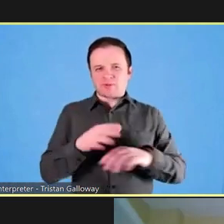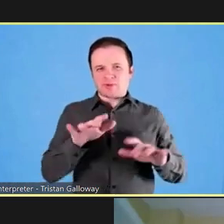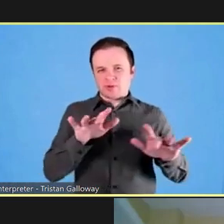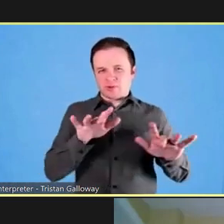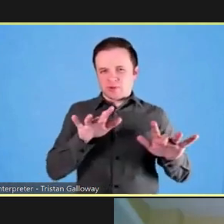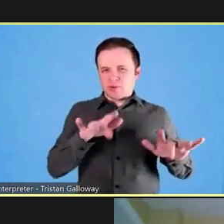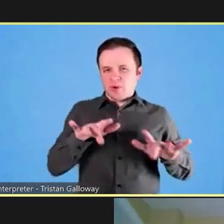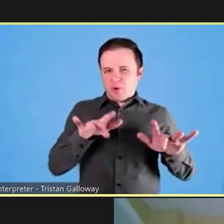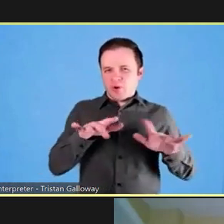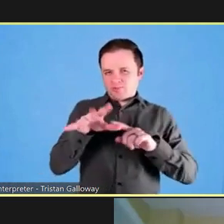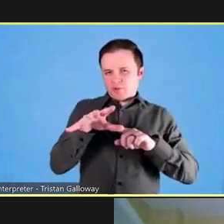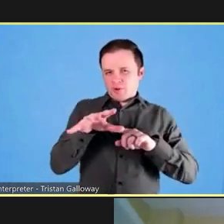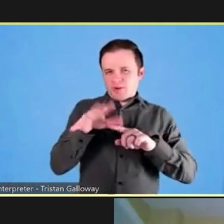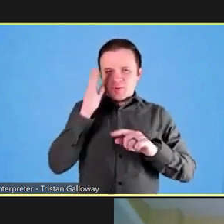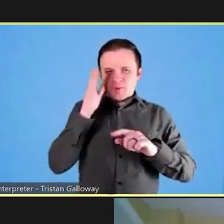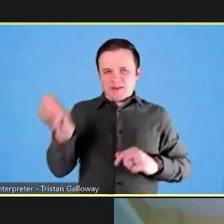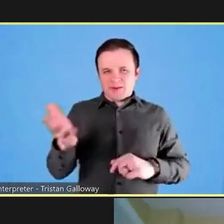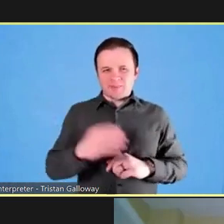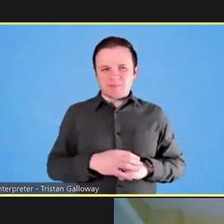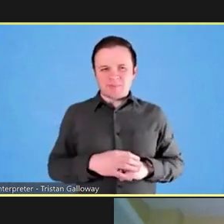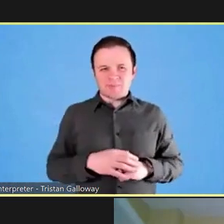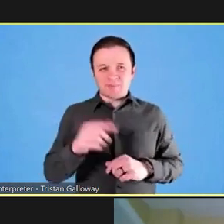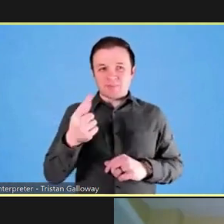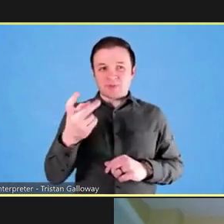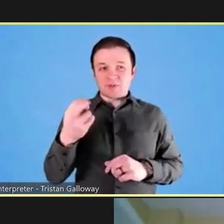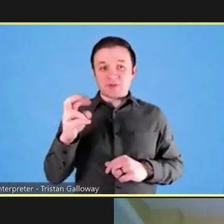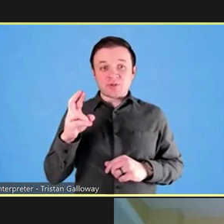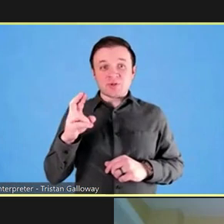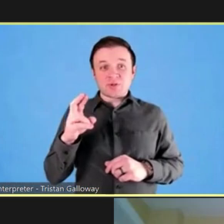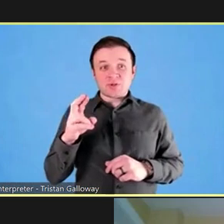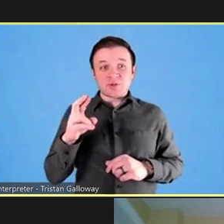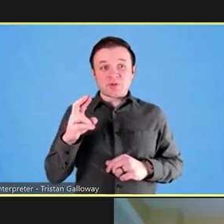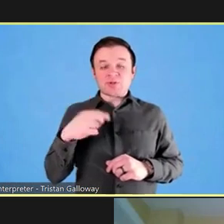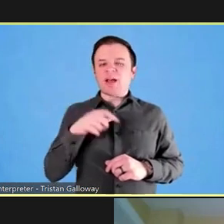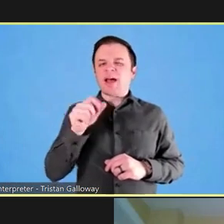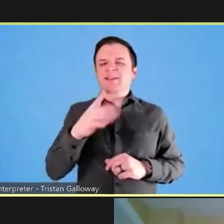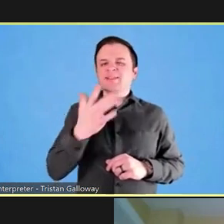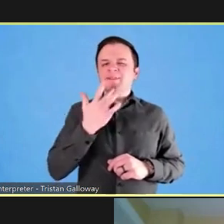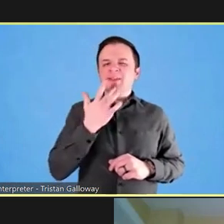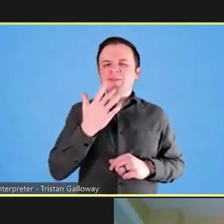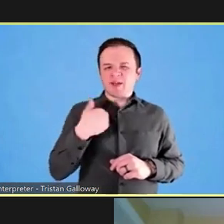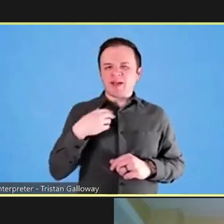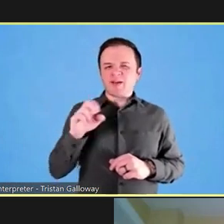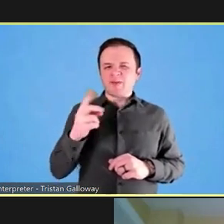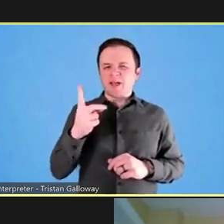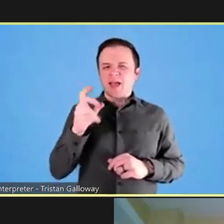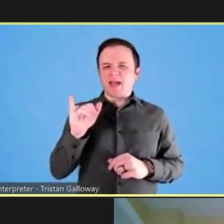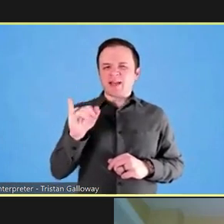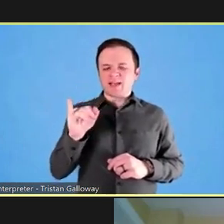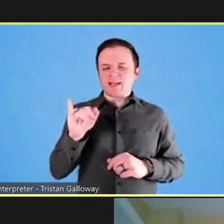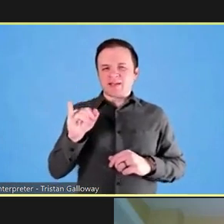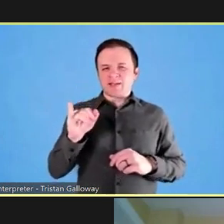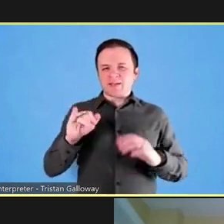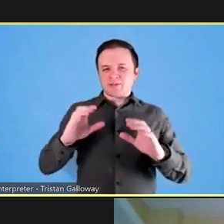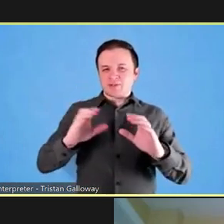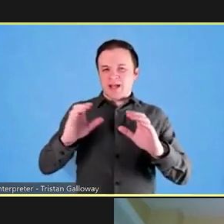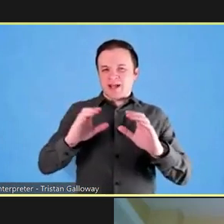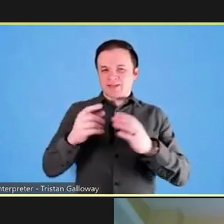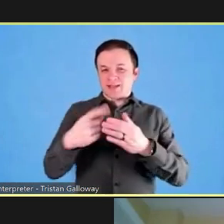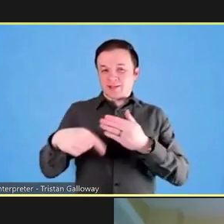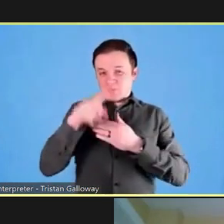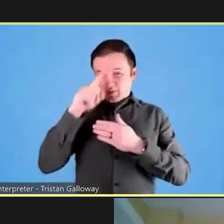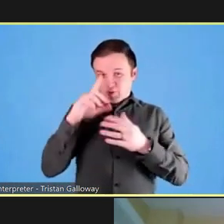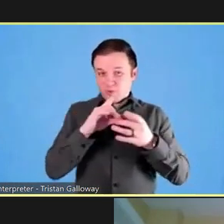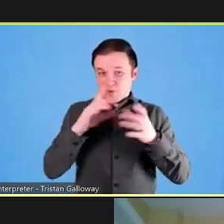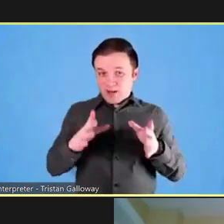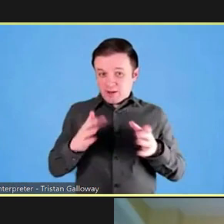So all of it will be up there. Ginger, final comment? I'm going to ask a favor. We do have EHDI chats next week for the EHDI coordinators,